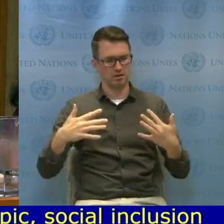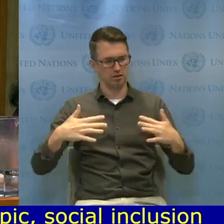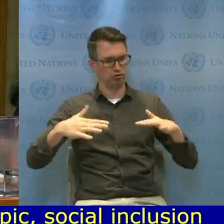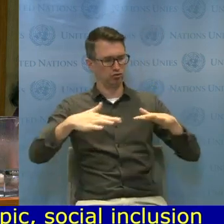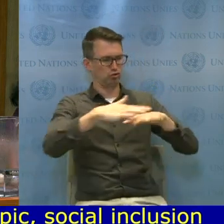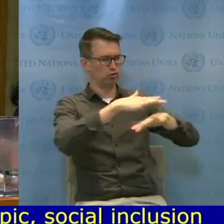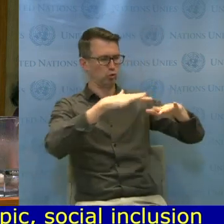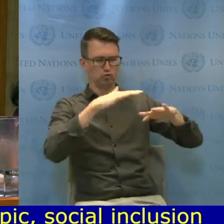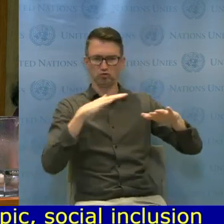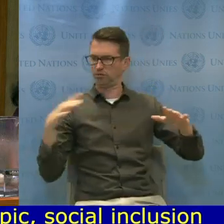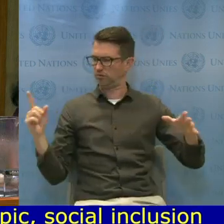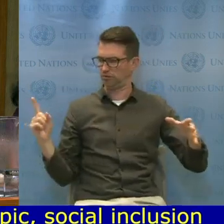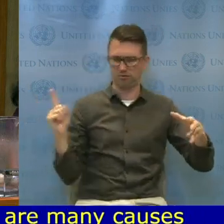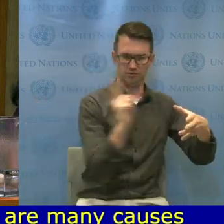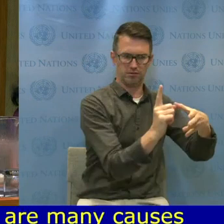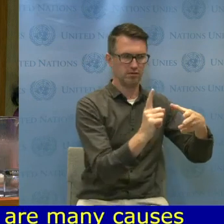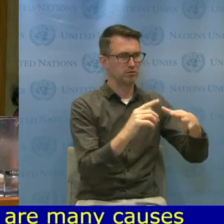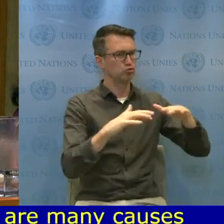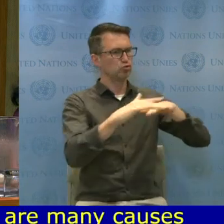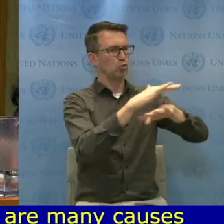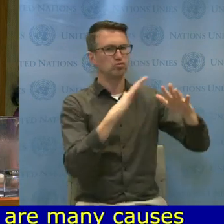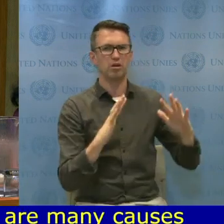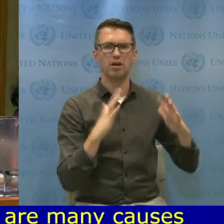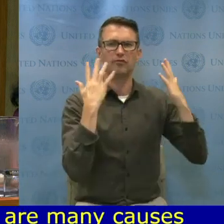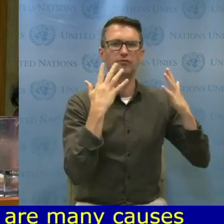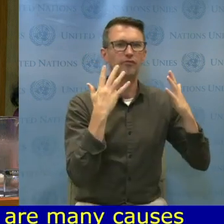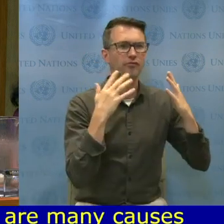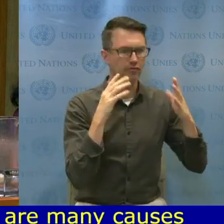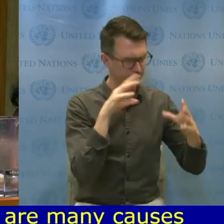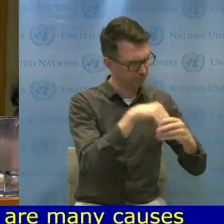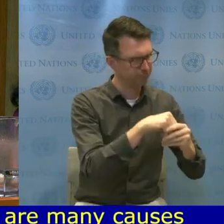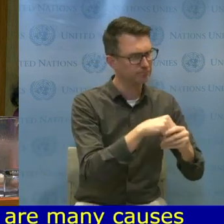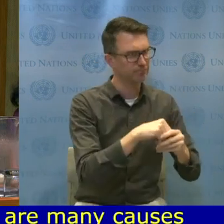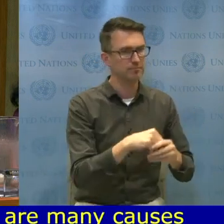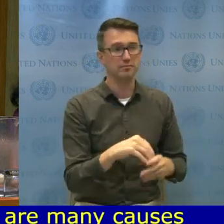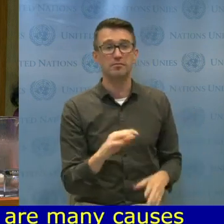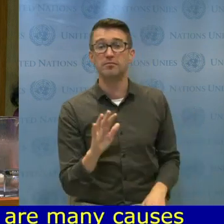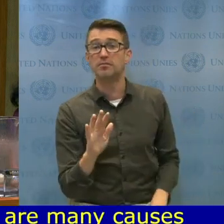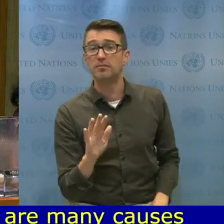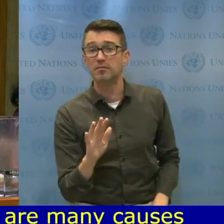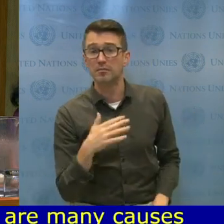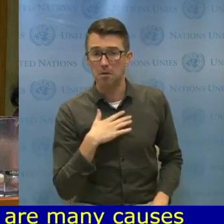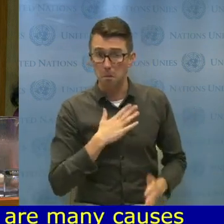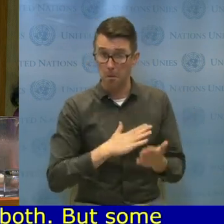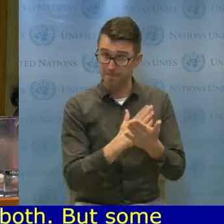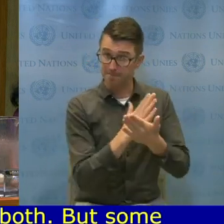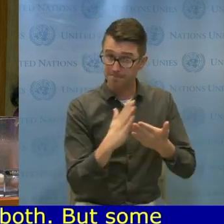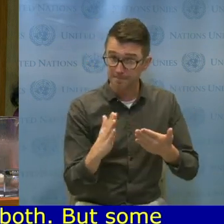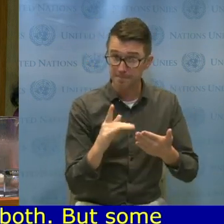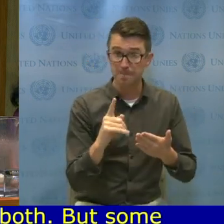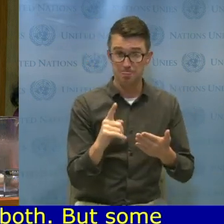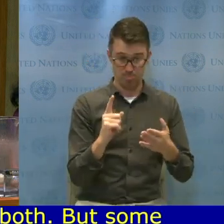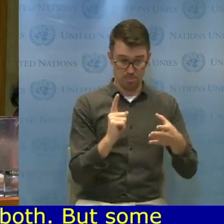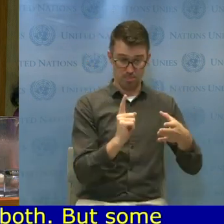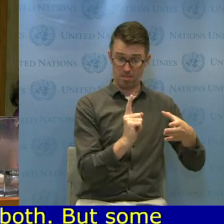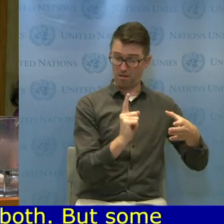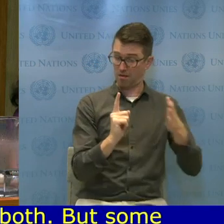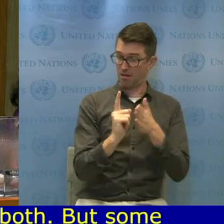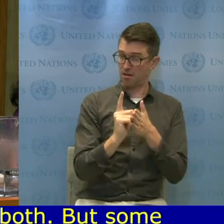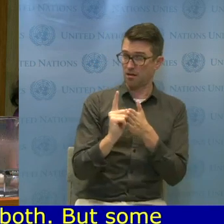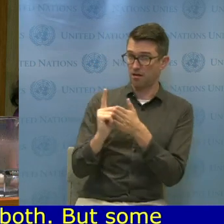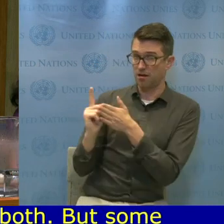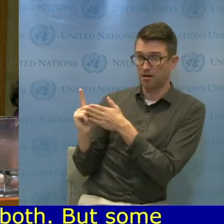to me. Being excluded impacts people's health. Disability and healthcare are not the same